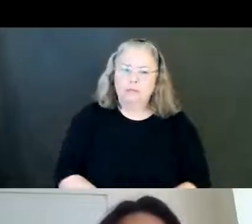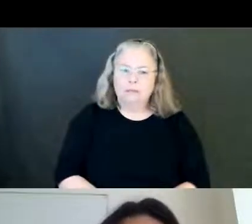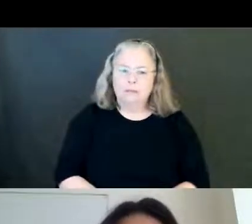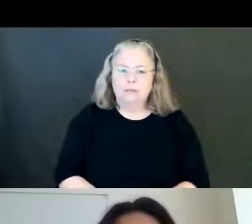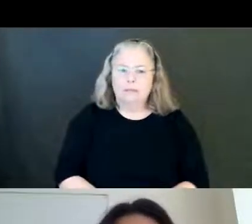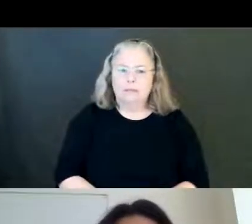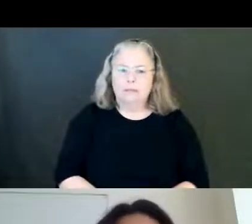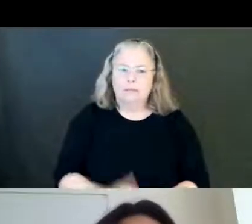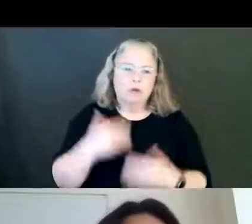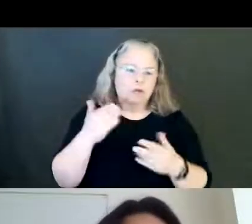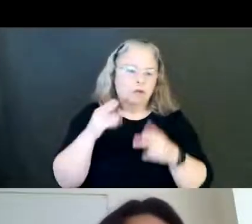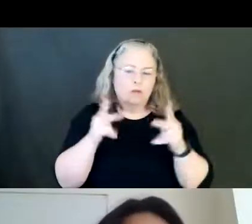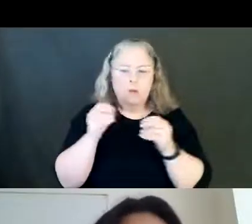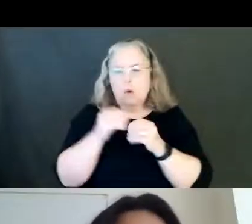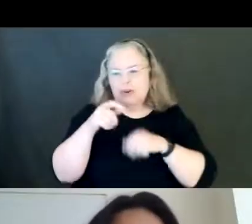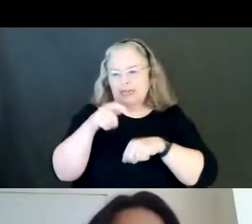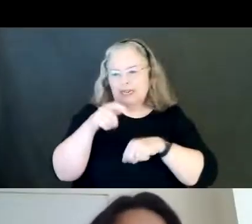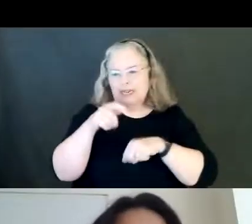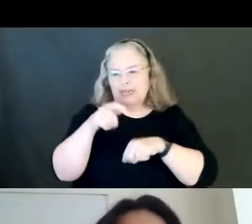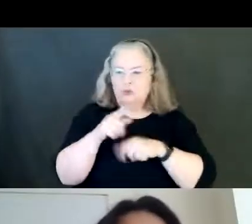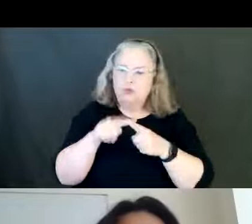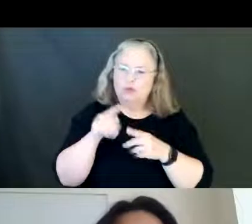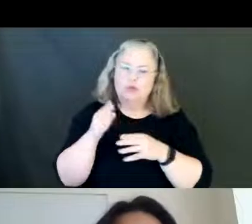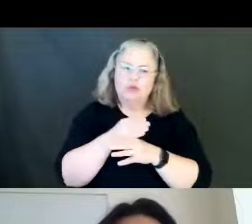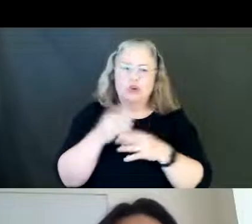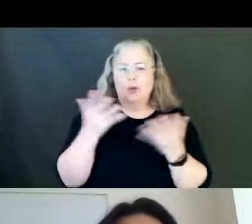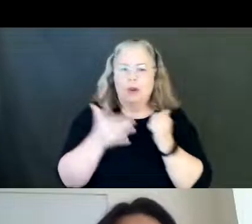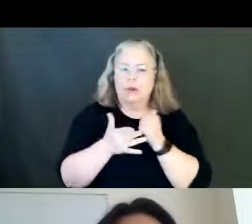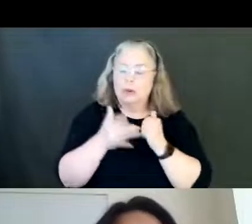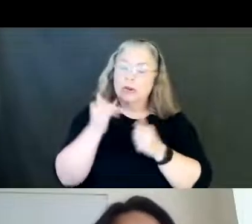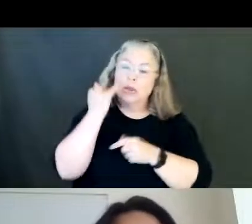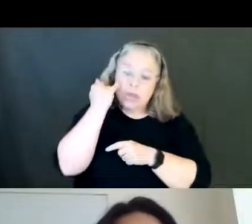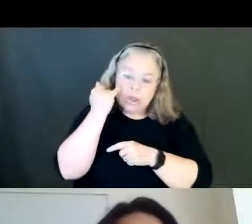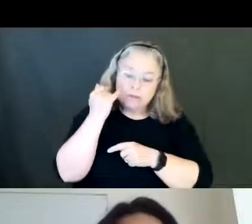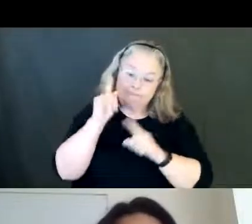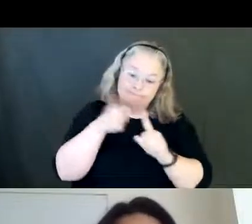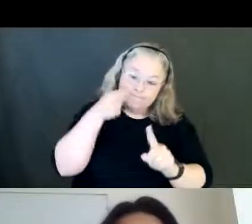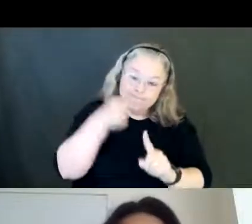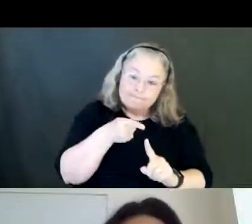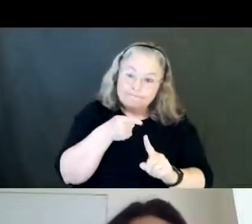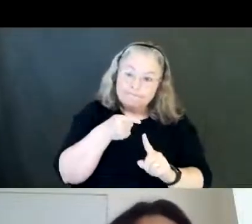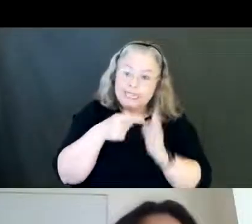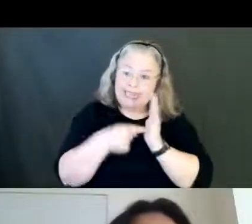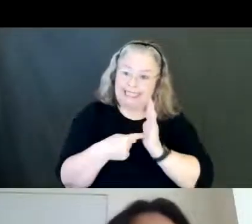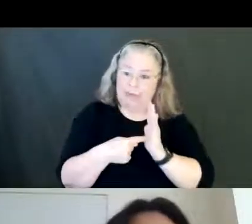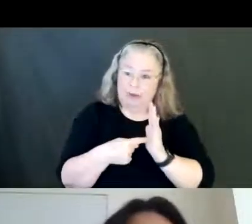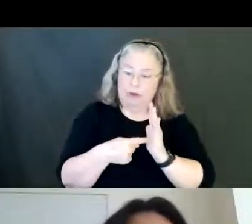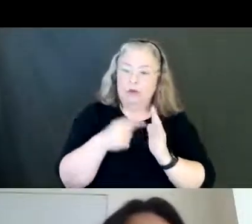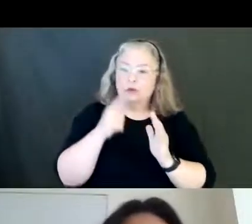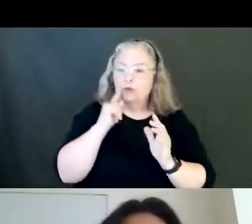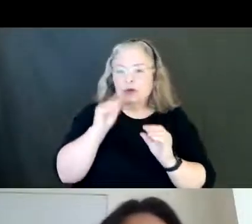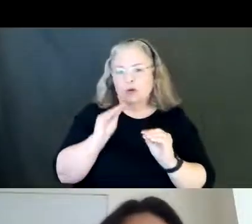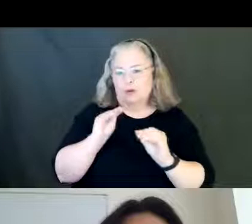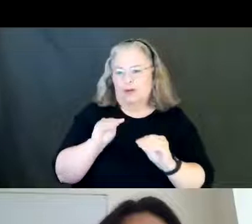And we'll give folks some more time to be able to do so. But if you do use specific examples, you can always plug it into